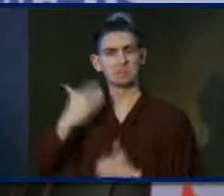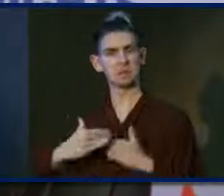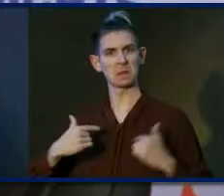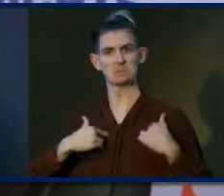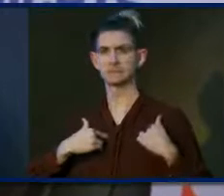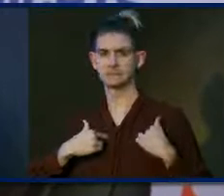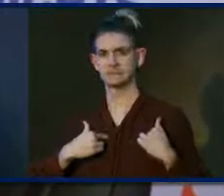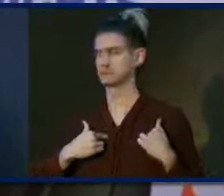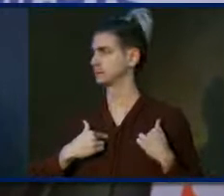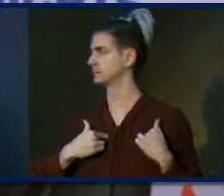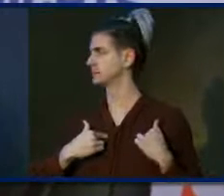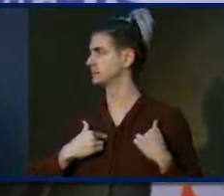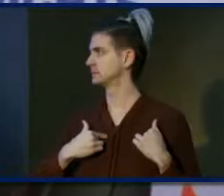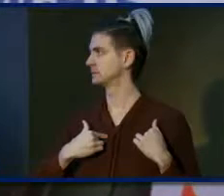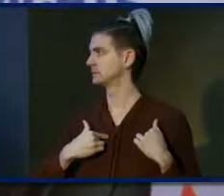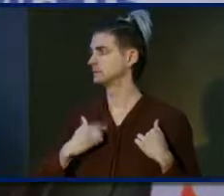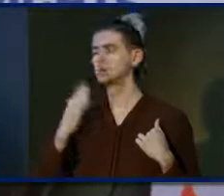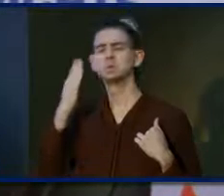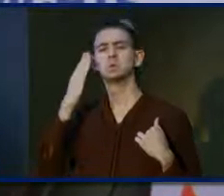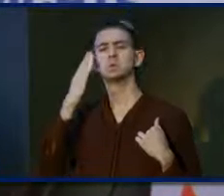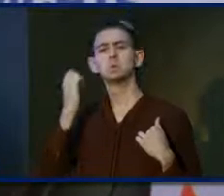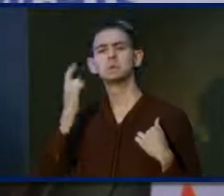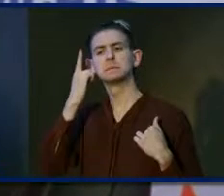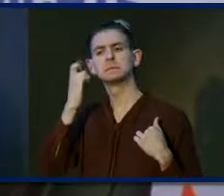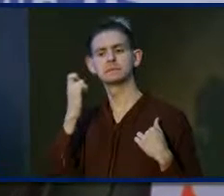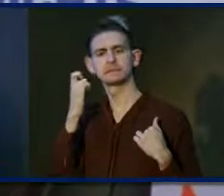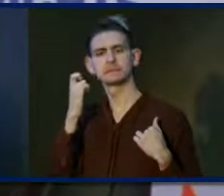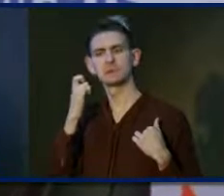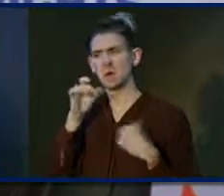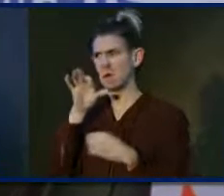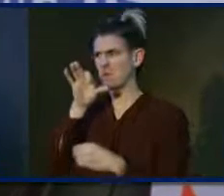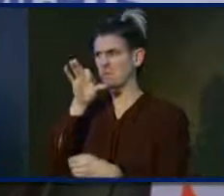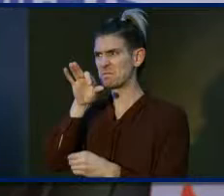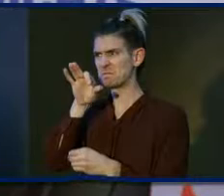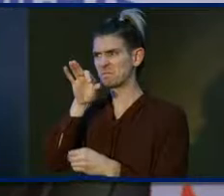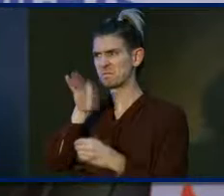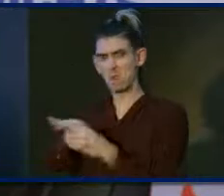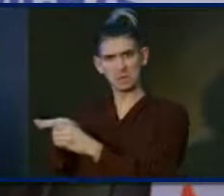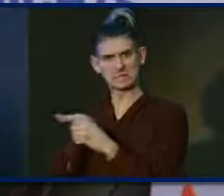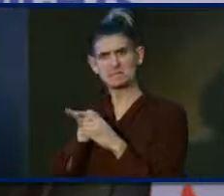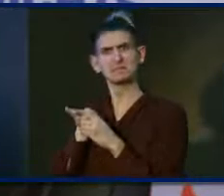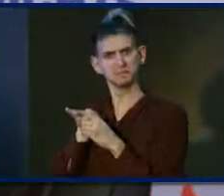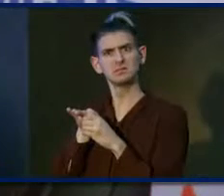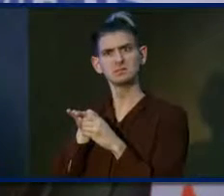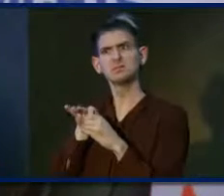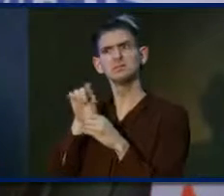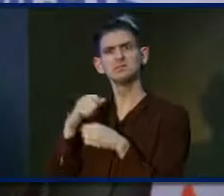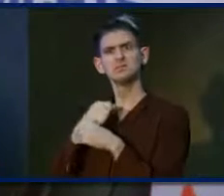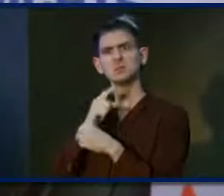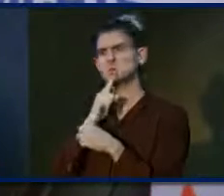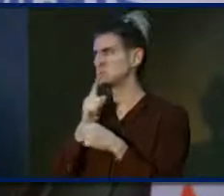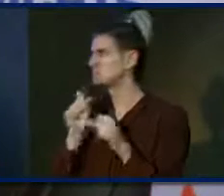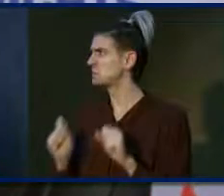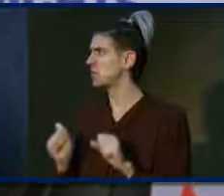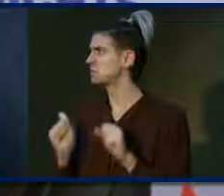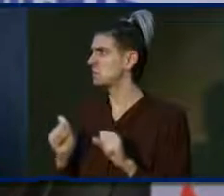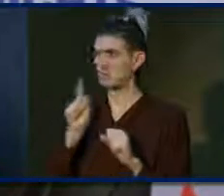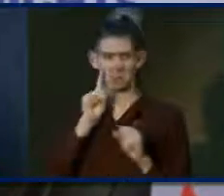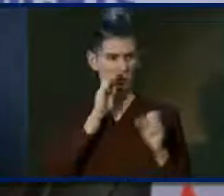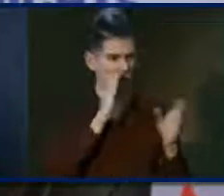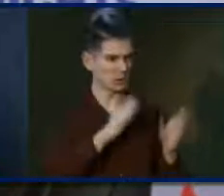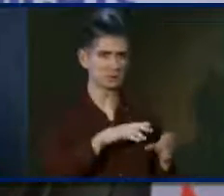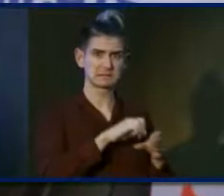making voting possible for the person in the motorized wheelchair,